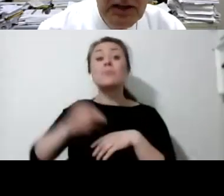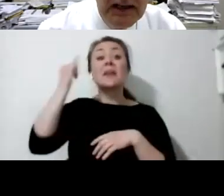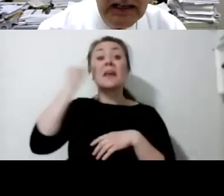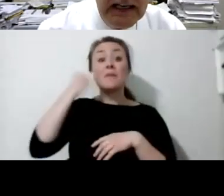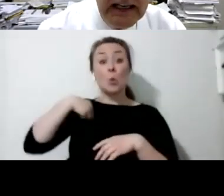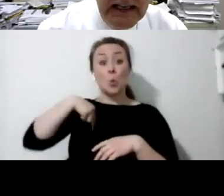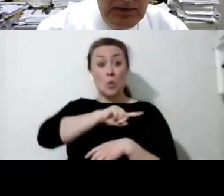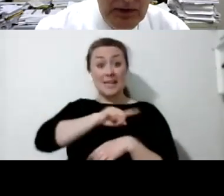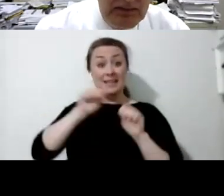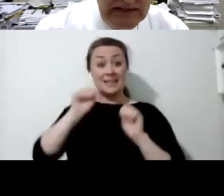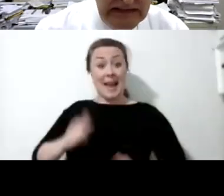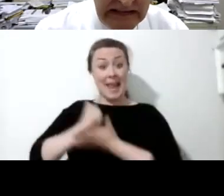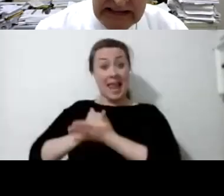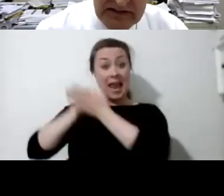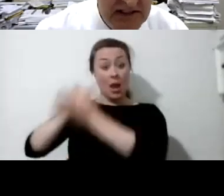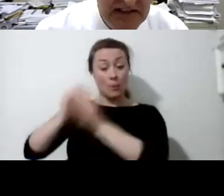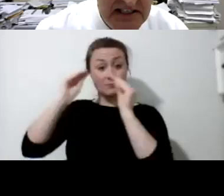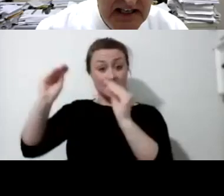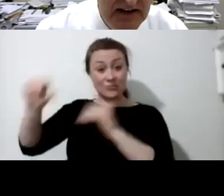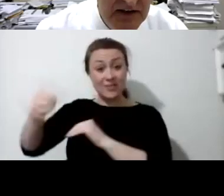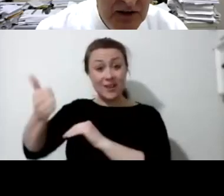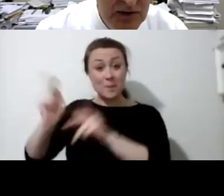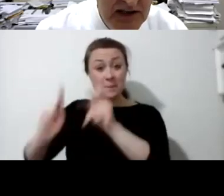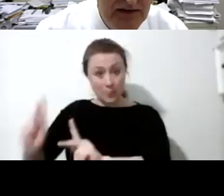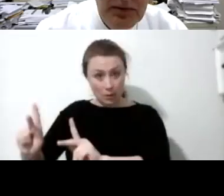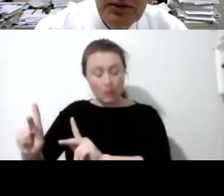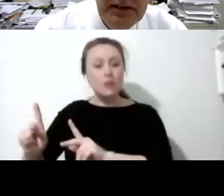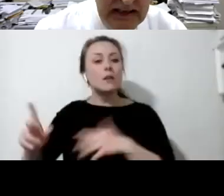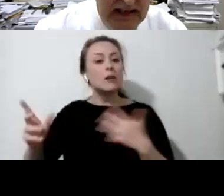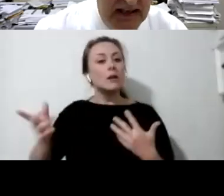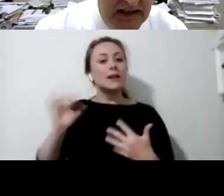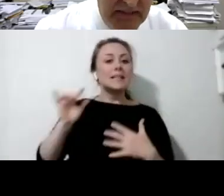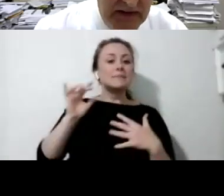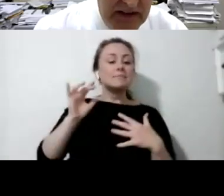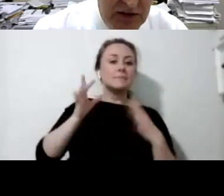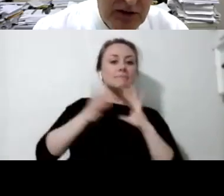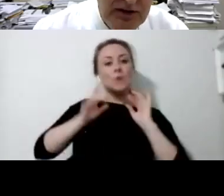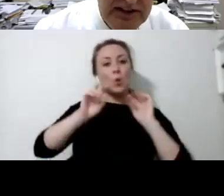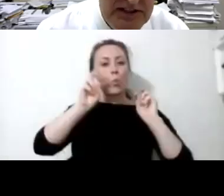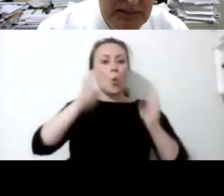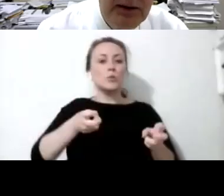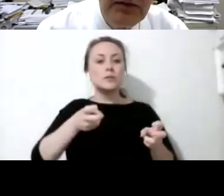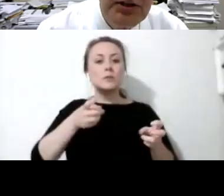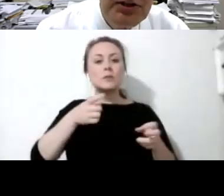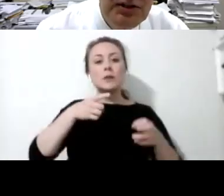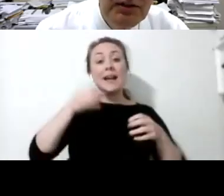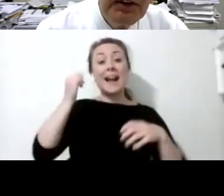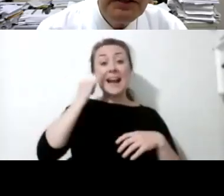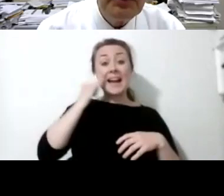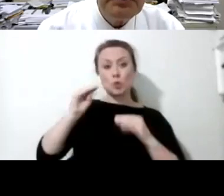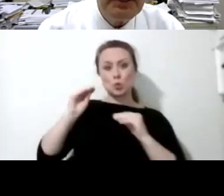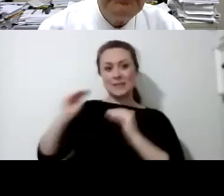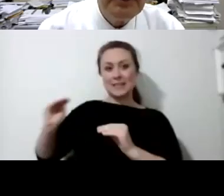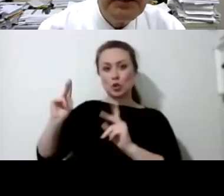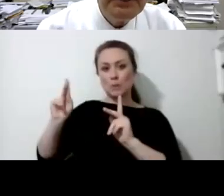teach, it will, just like the saying, you give a person, you teach them how to fish, feed